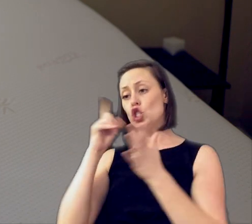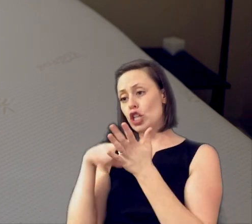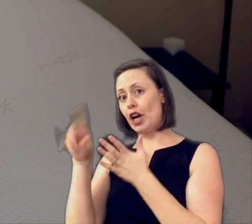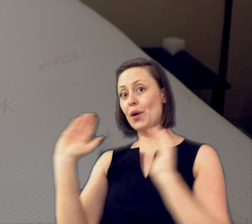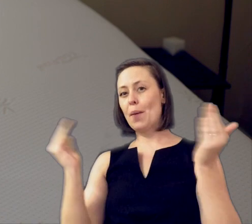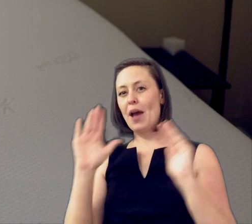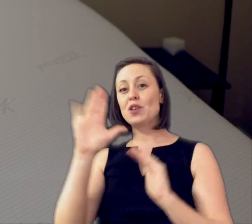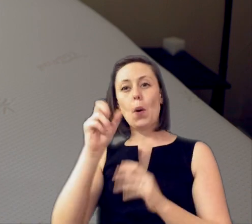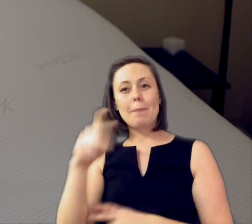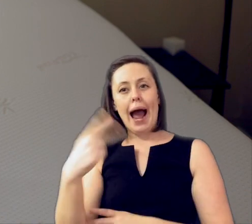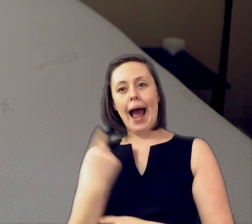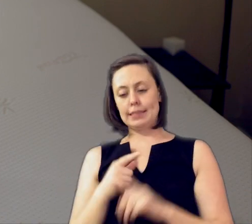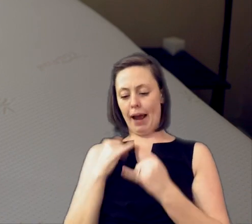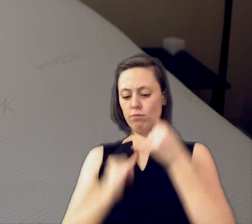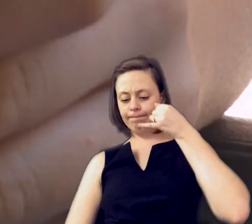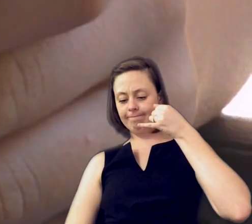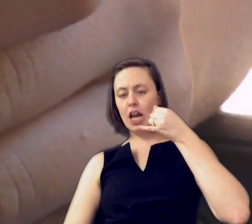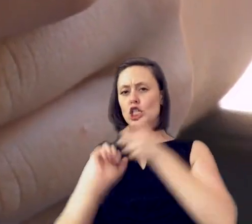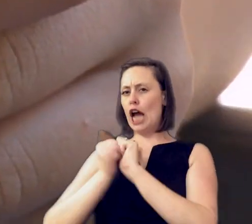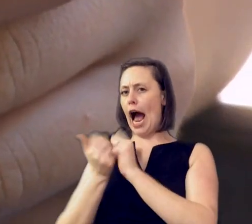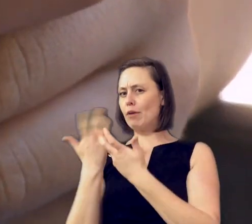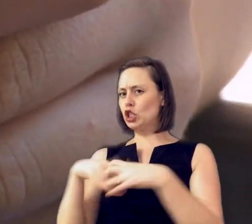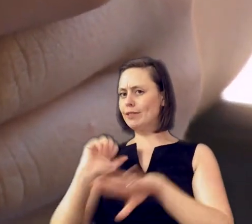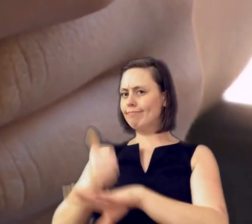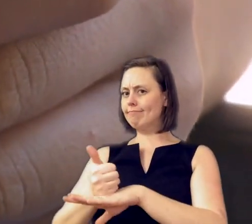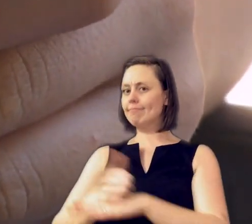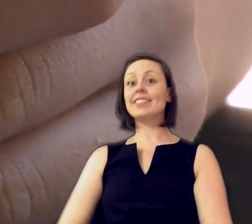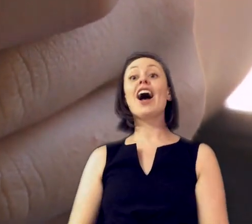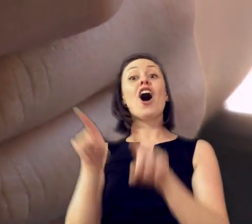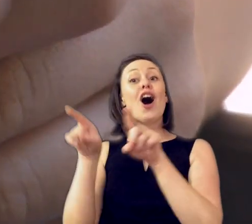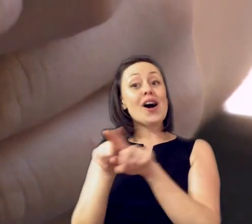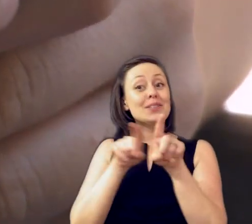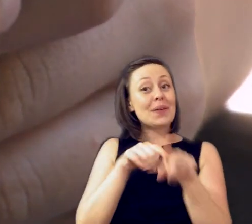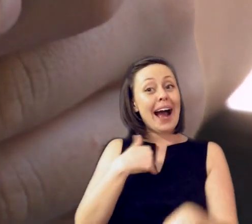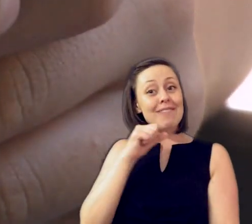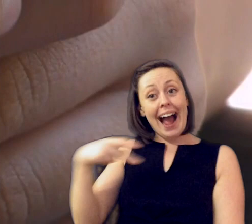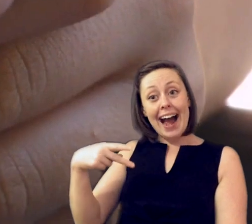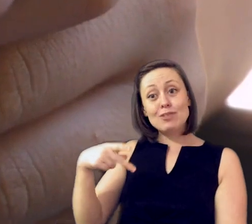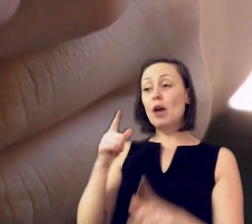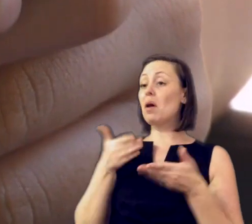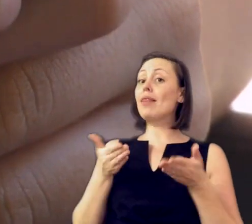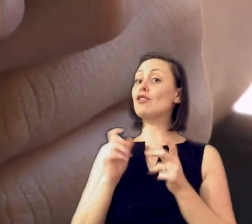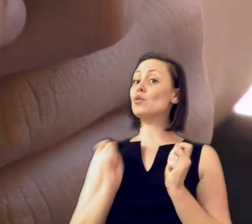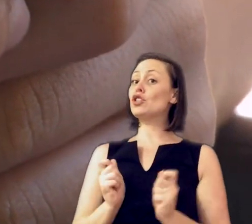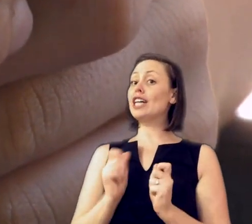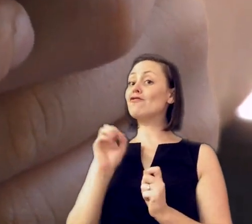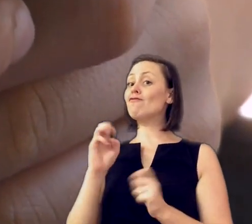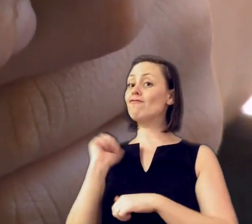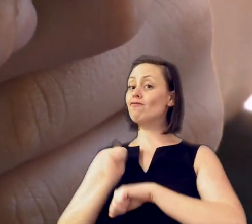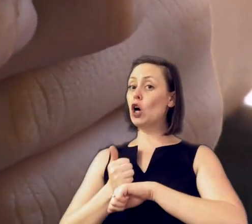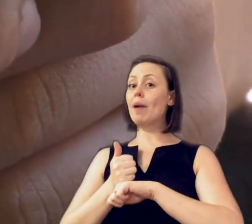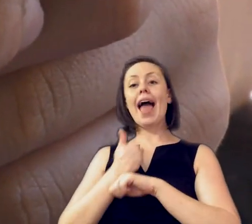your spinal alignment to how it should be. They also have an app that will let you adjust your firmness settings and